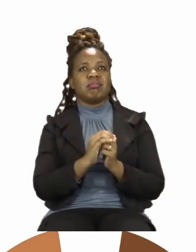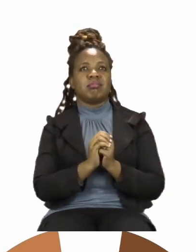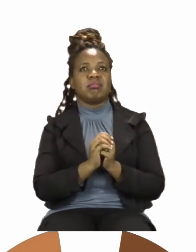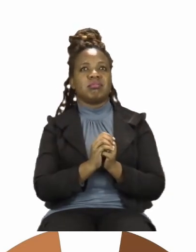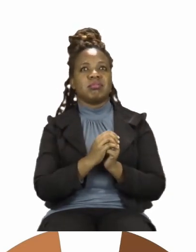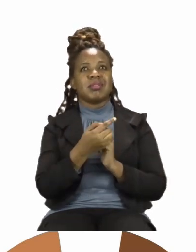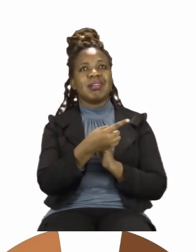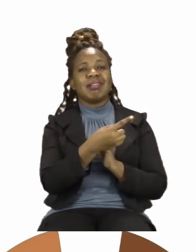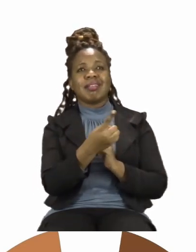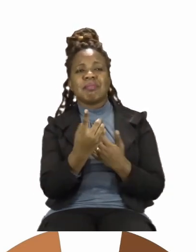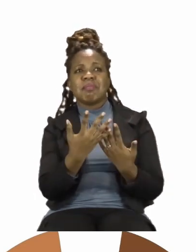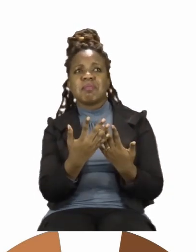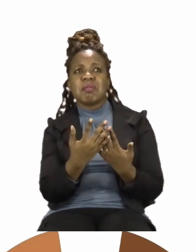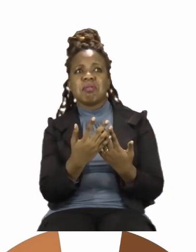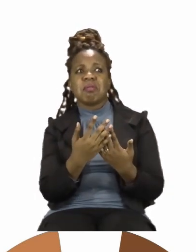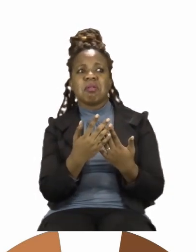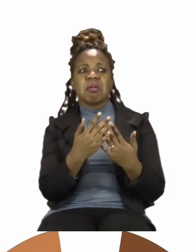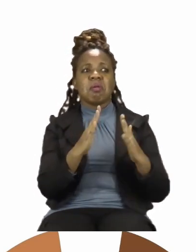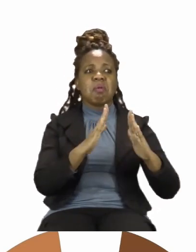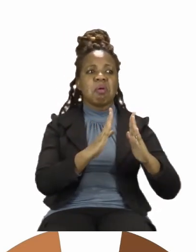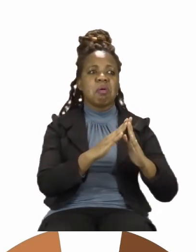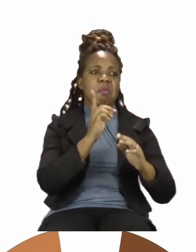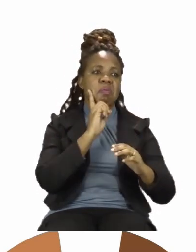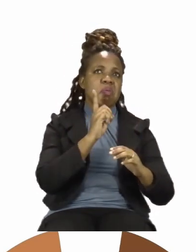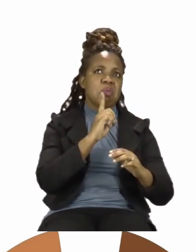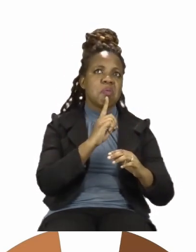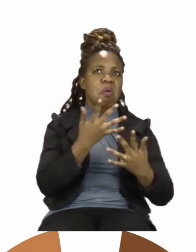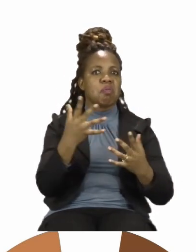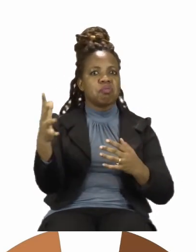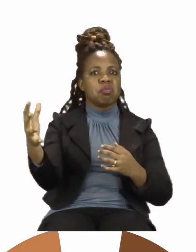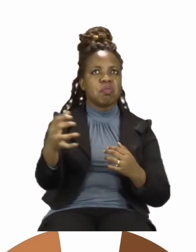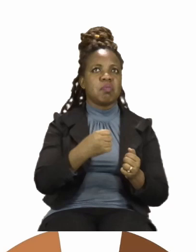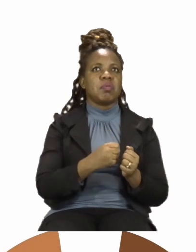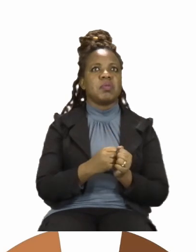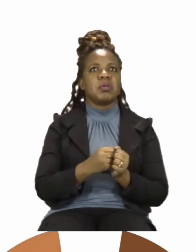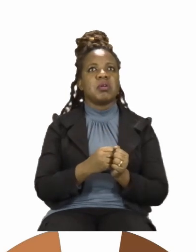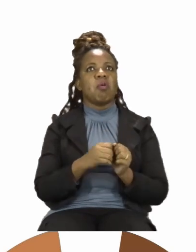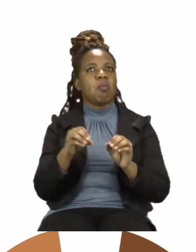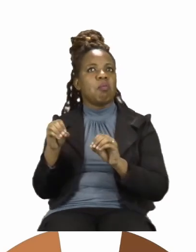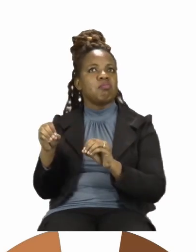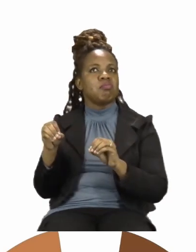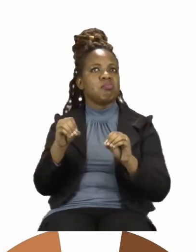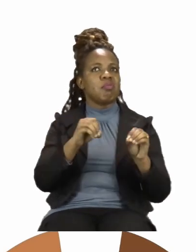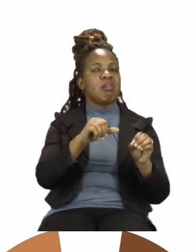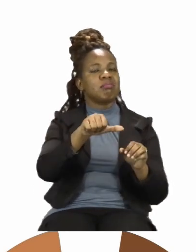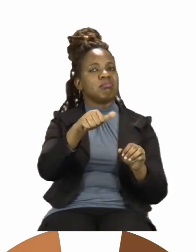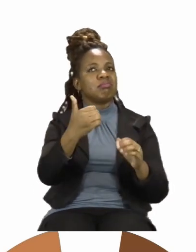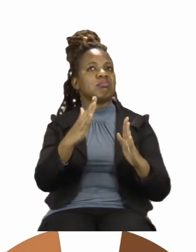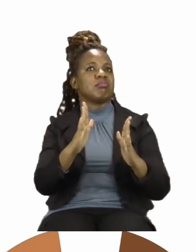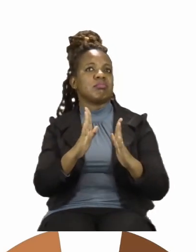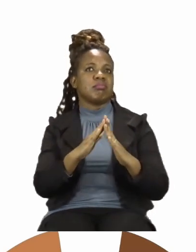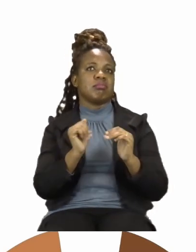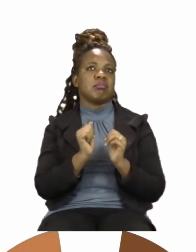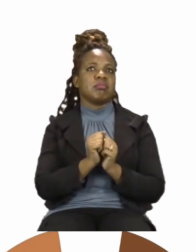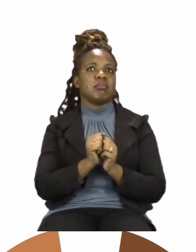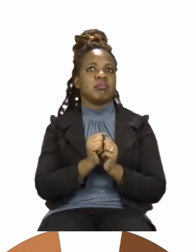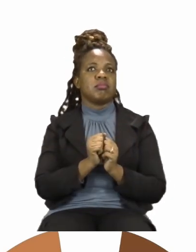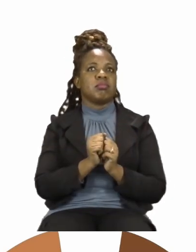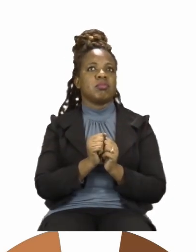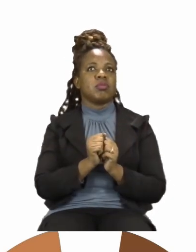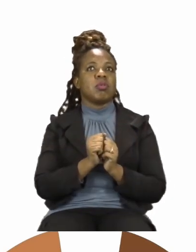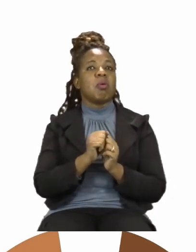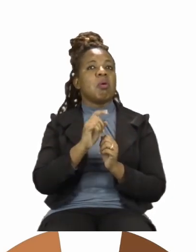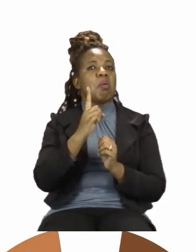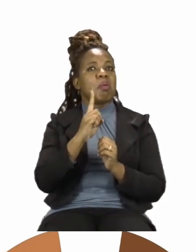alone. They get fostered and adopted and move to another home.